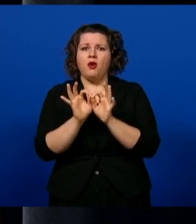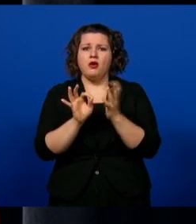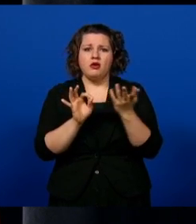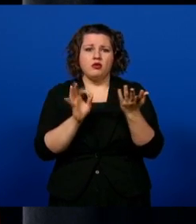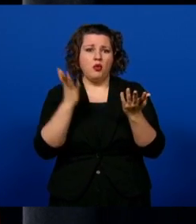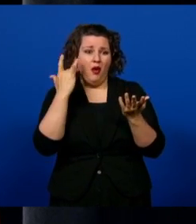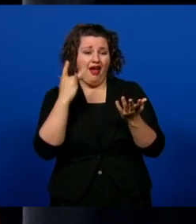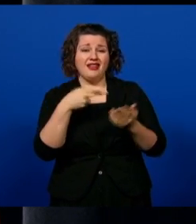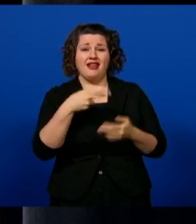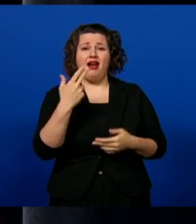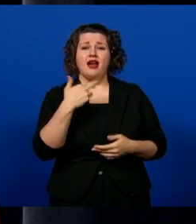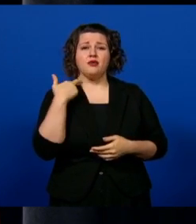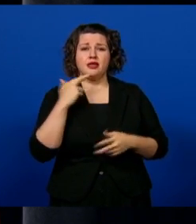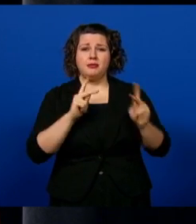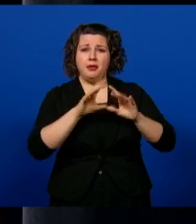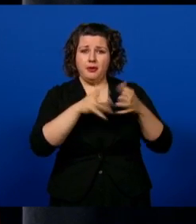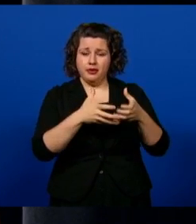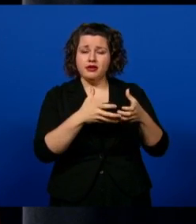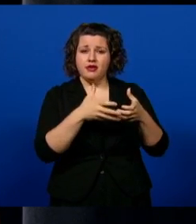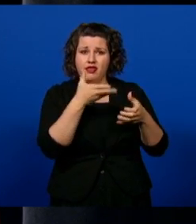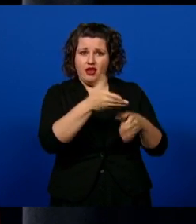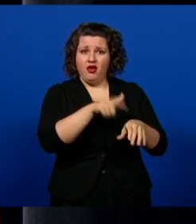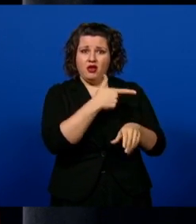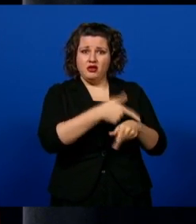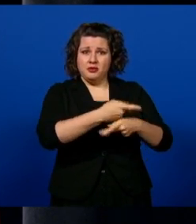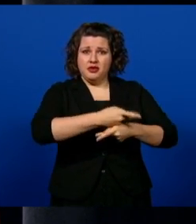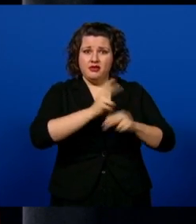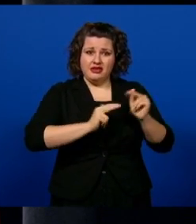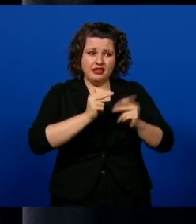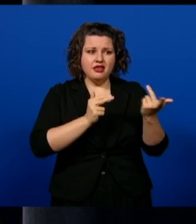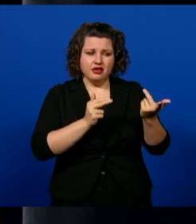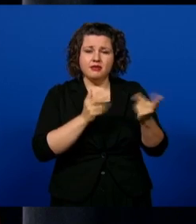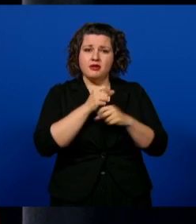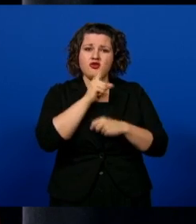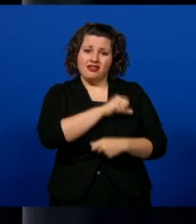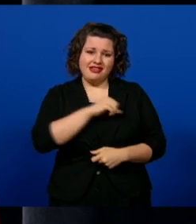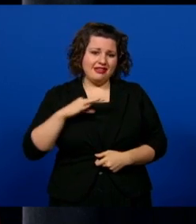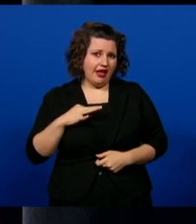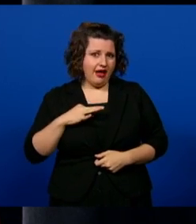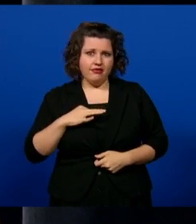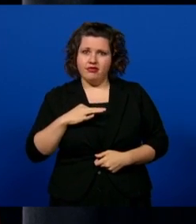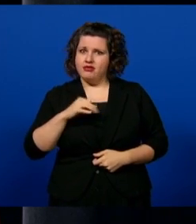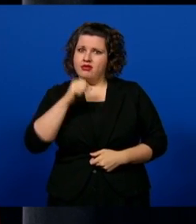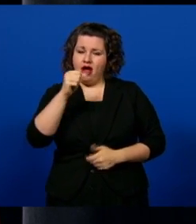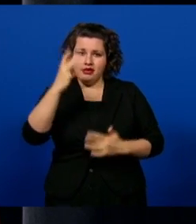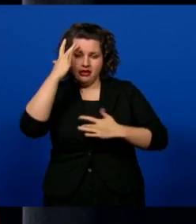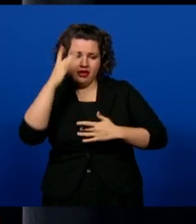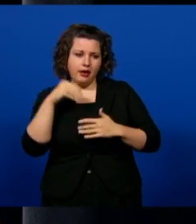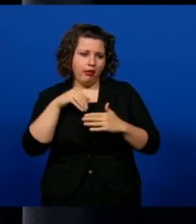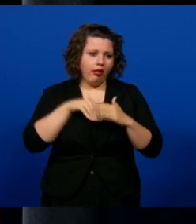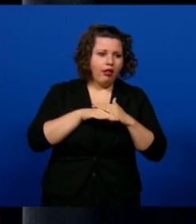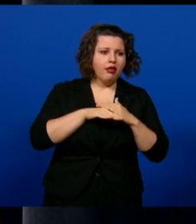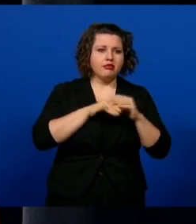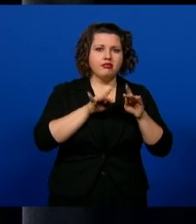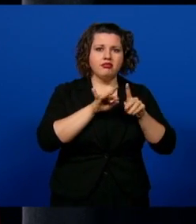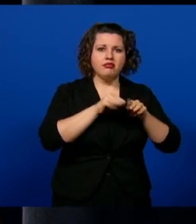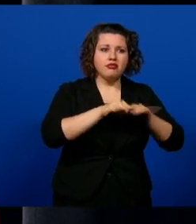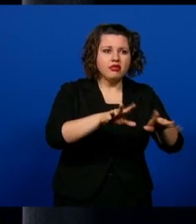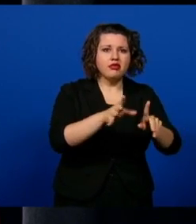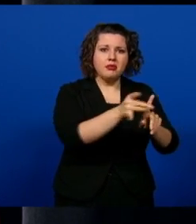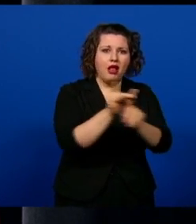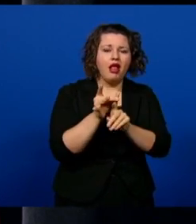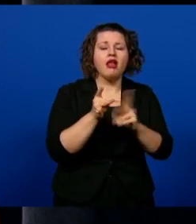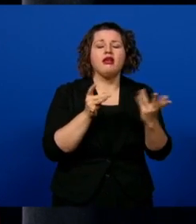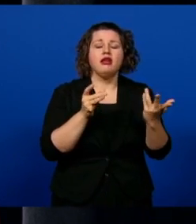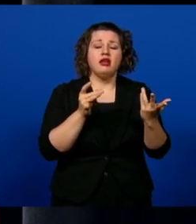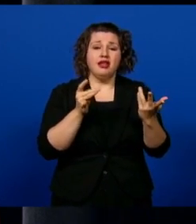vulnerable population in our long-term care facilities, to make sure that staff is not bringing that in, that if we identify a positive case, that